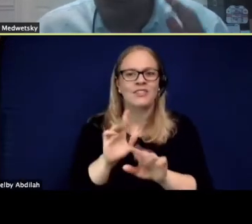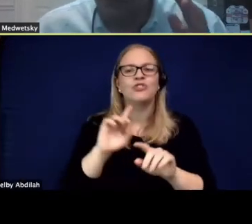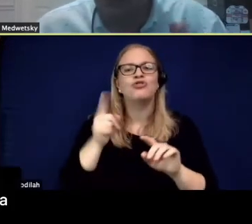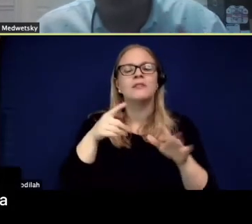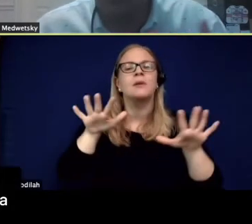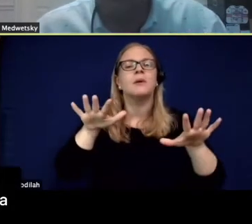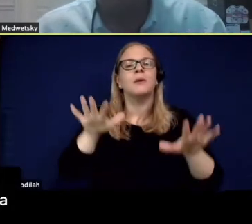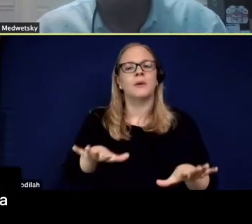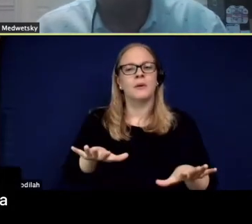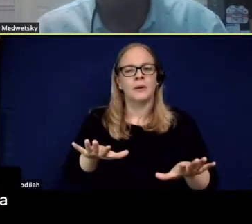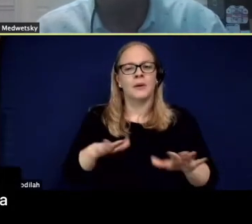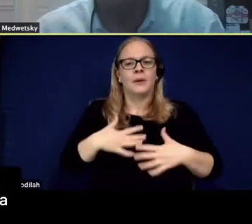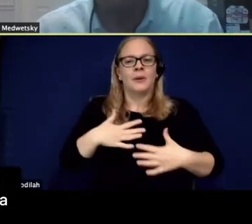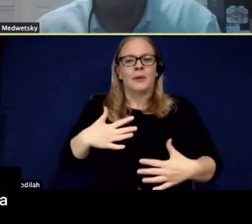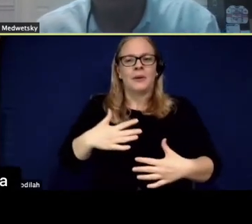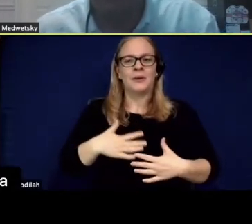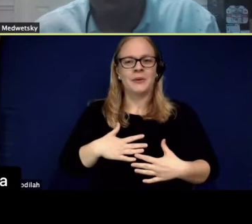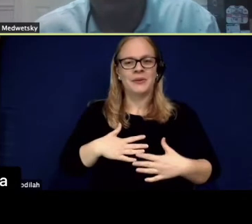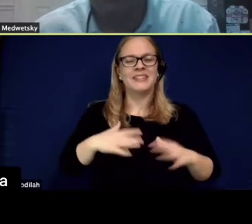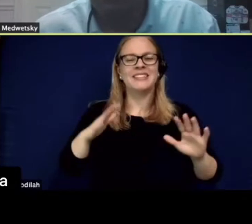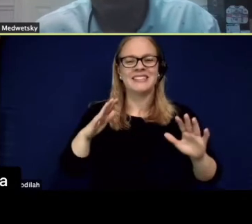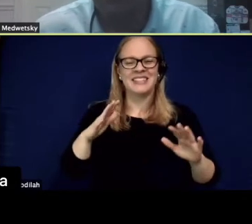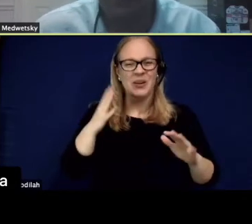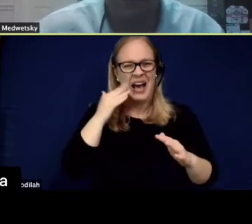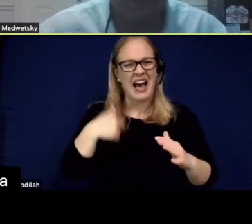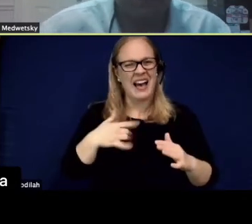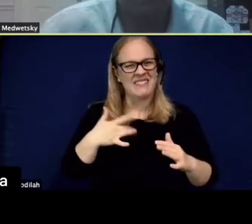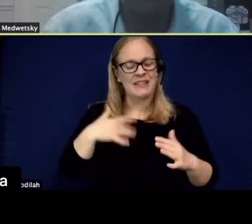for you to process the rest of my talk.